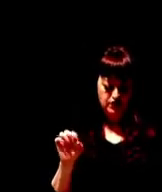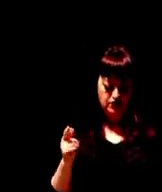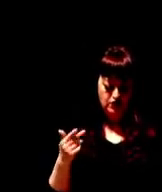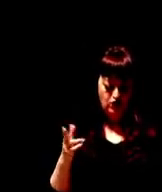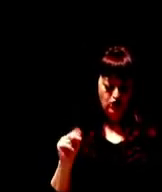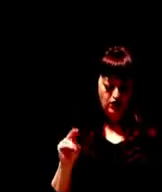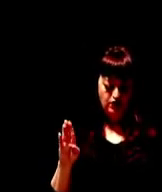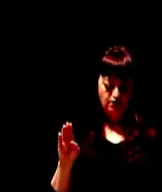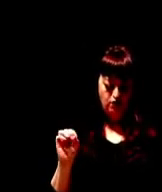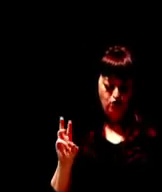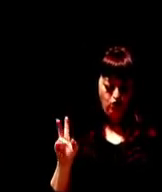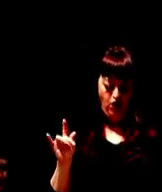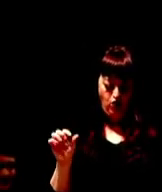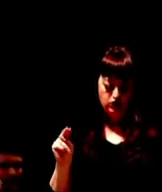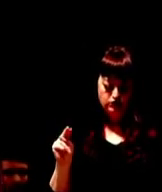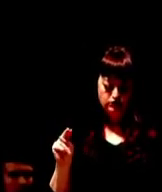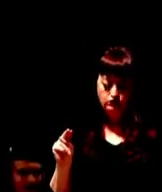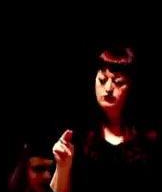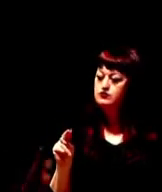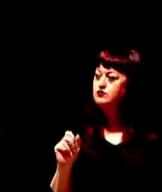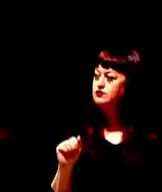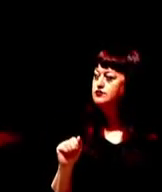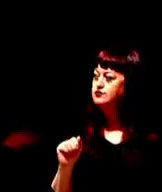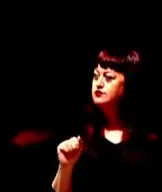Logan Brown.